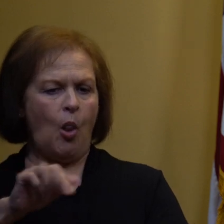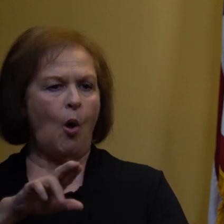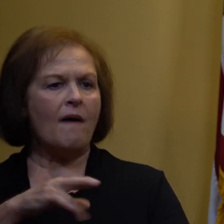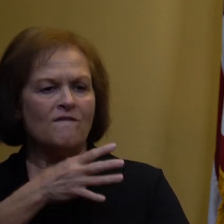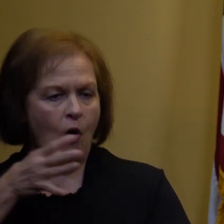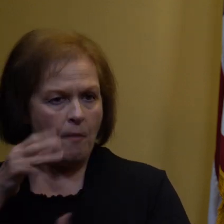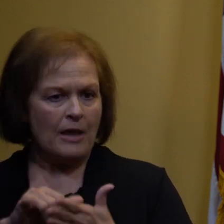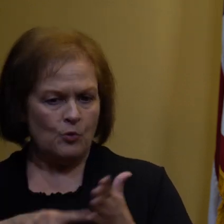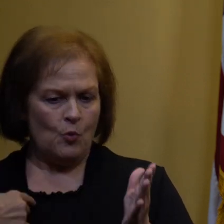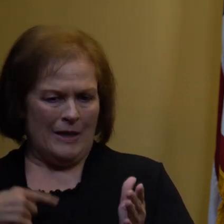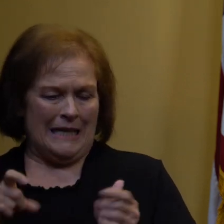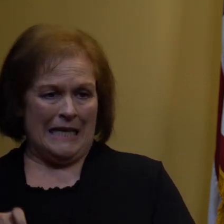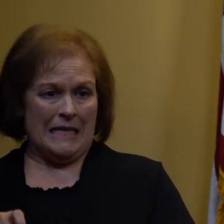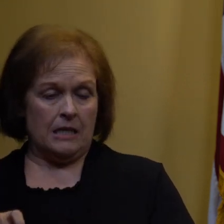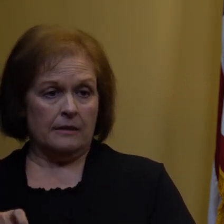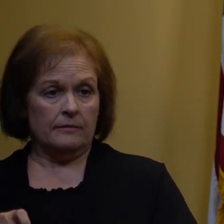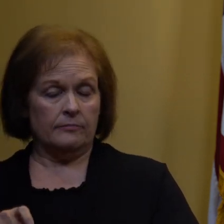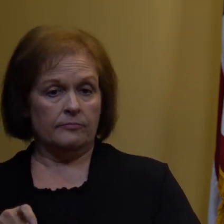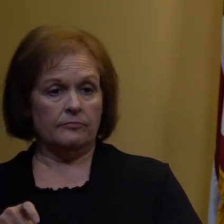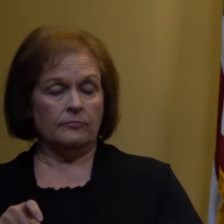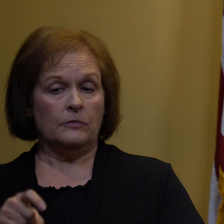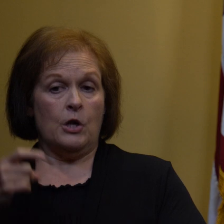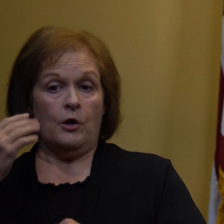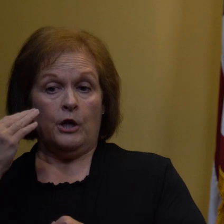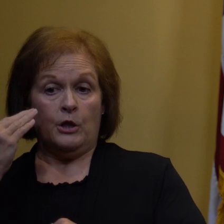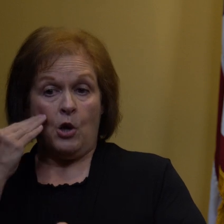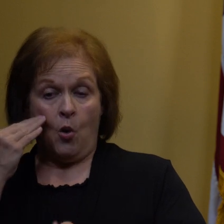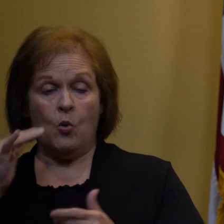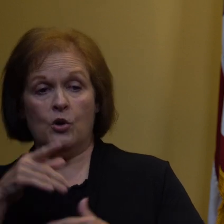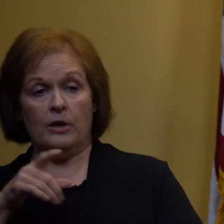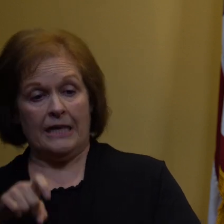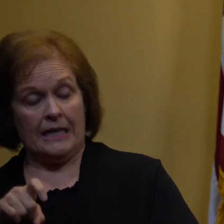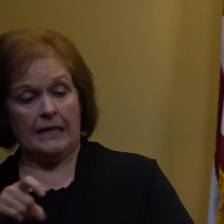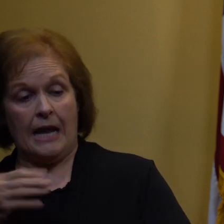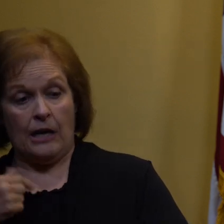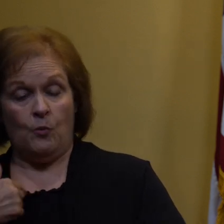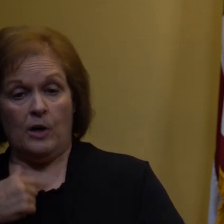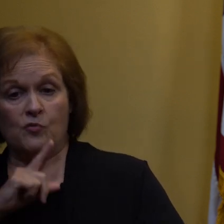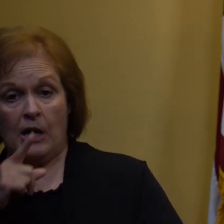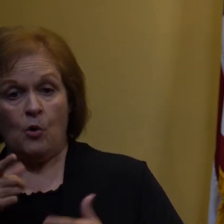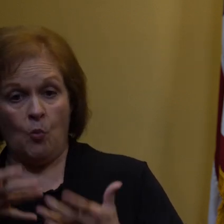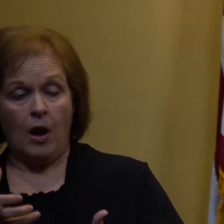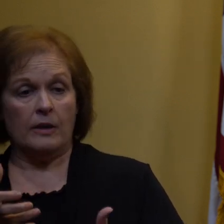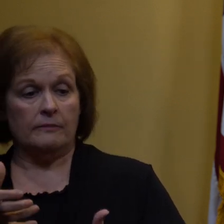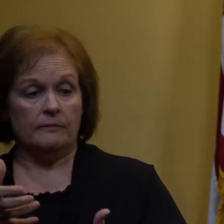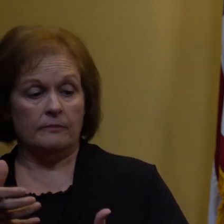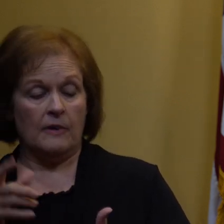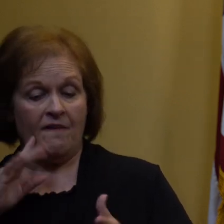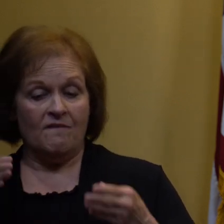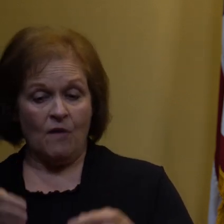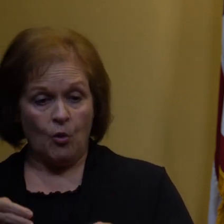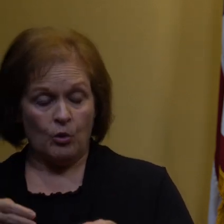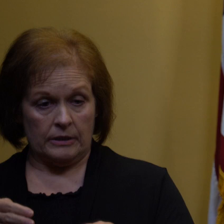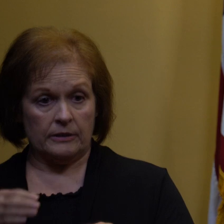what we need, but also we know that we needed to, and we really wanted to focus